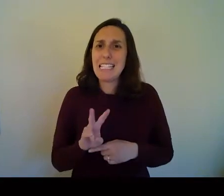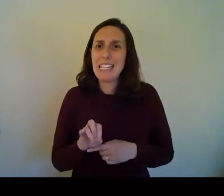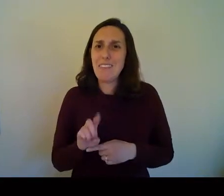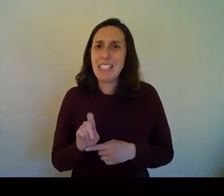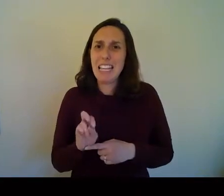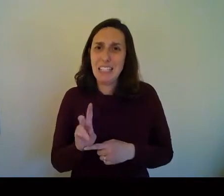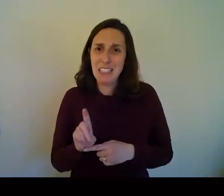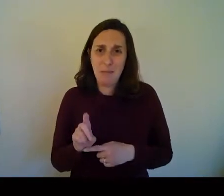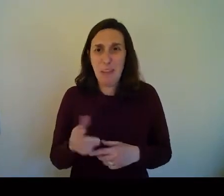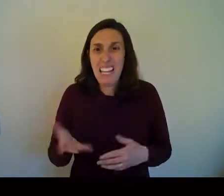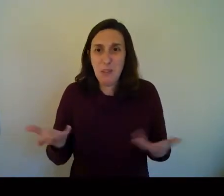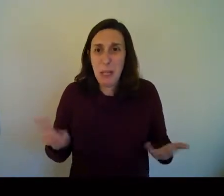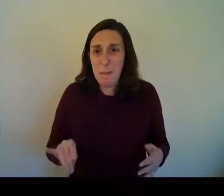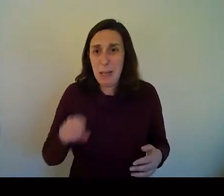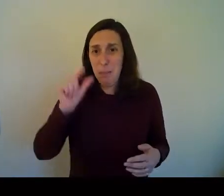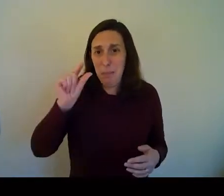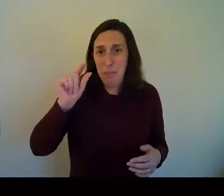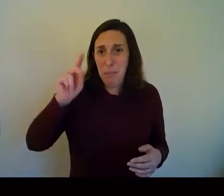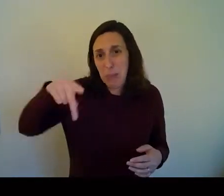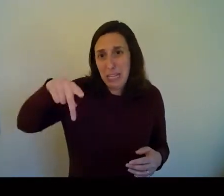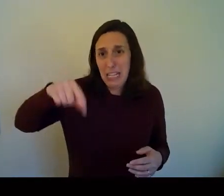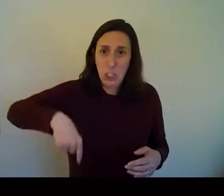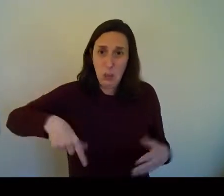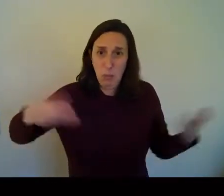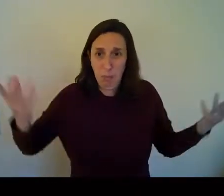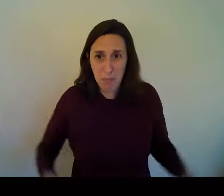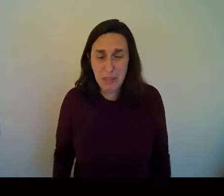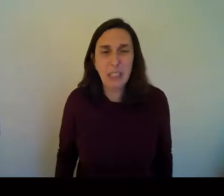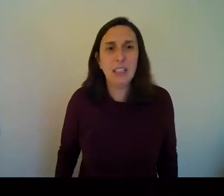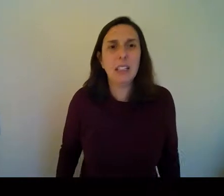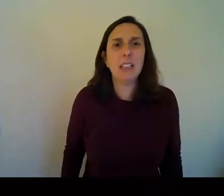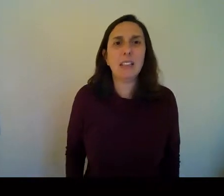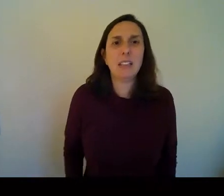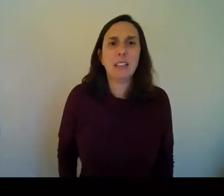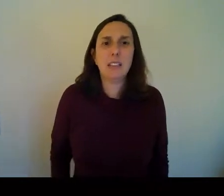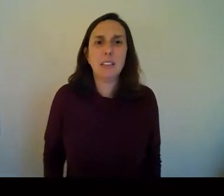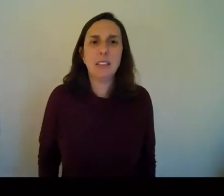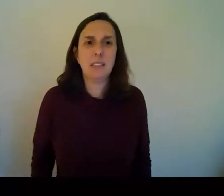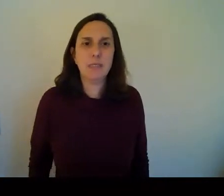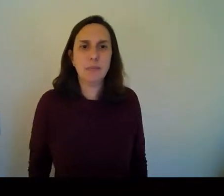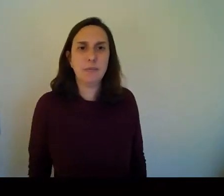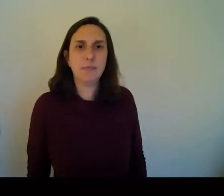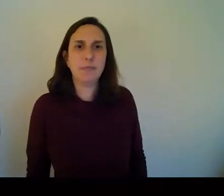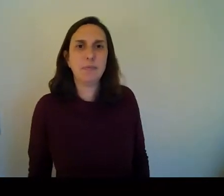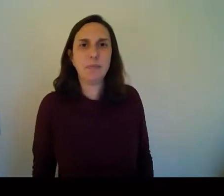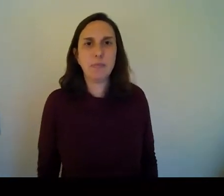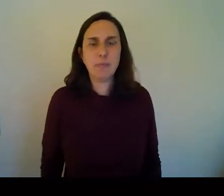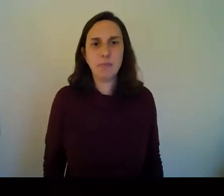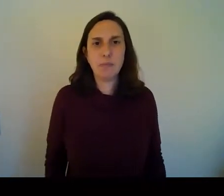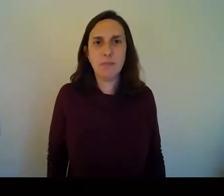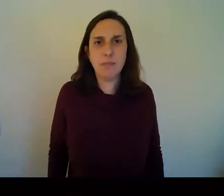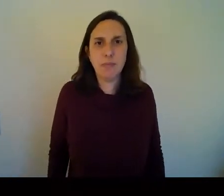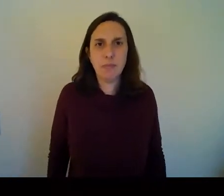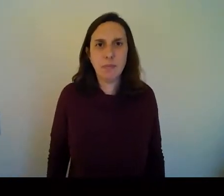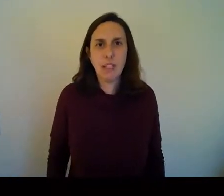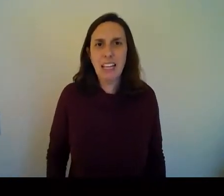Q of x is not a polynomial, right? This is a power, we could say this is a power of 1/2, and our